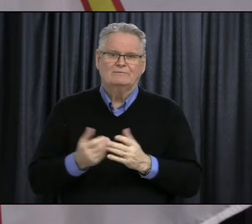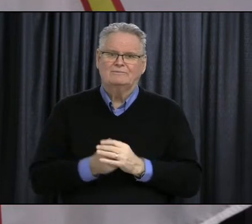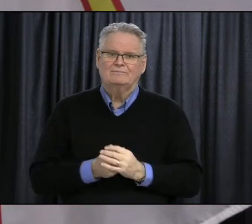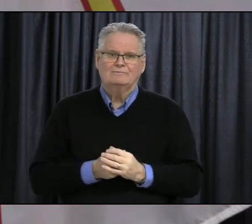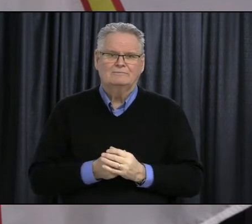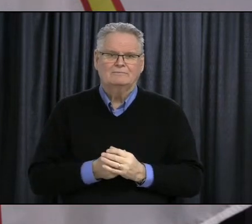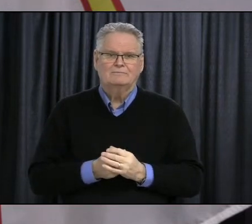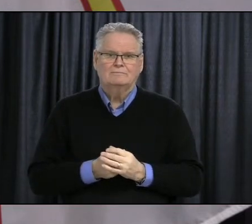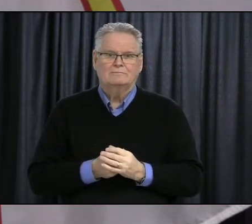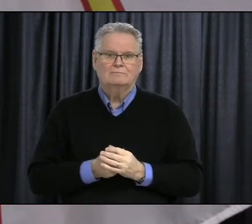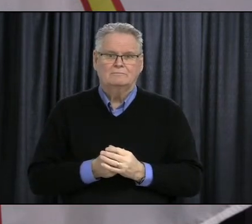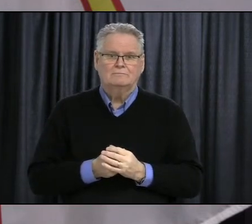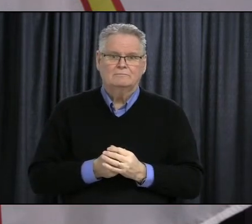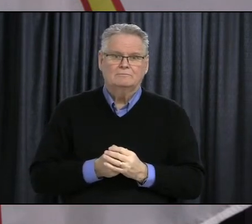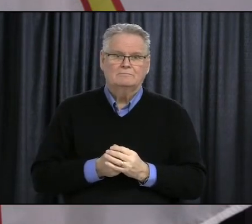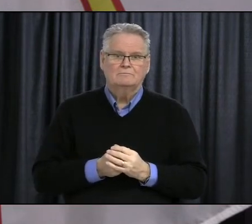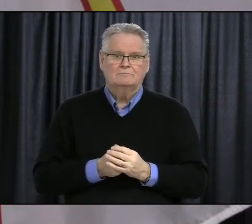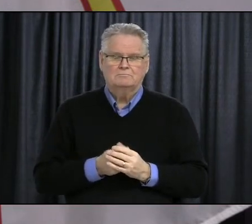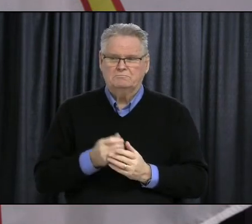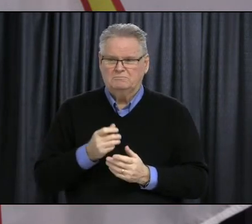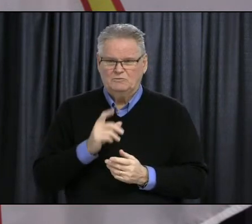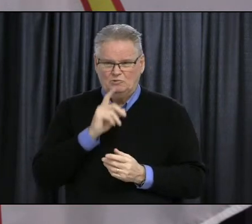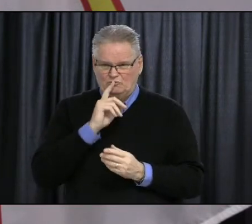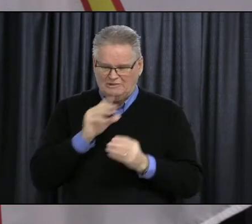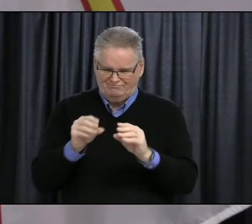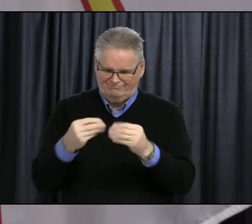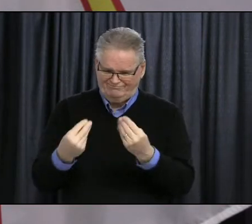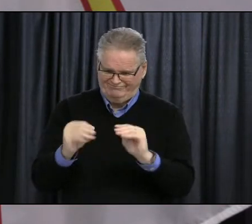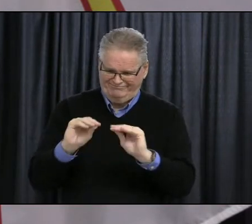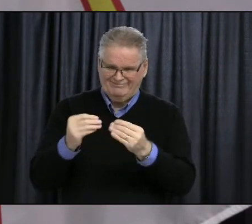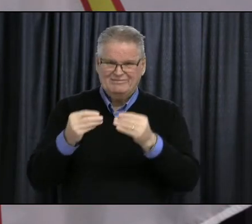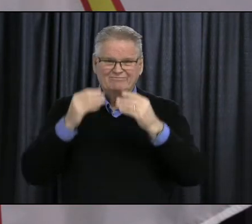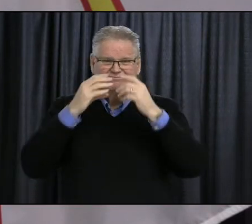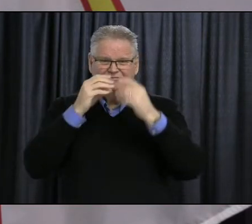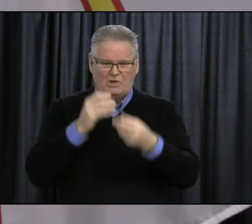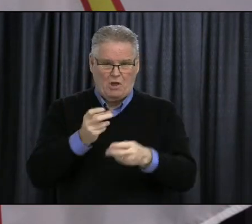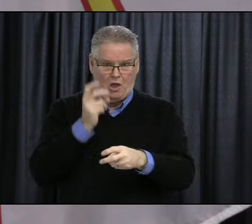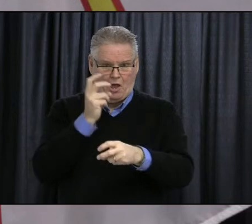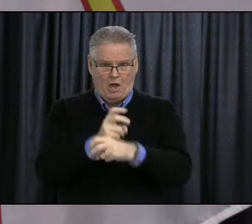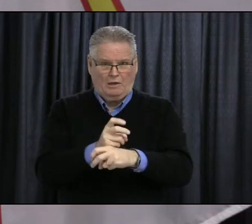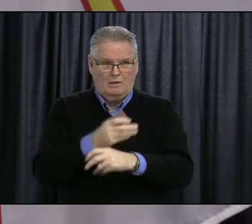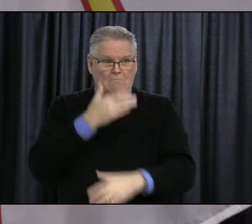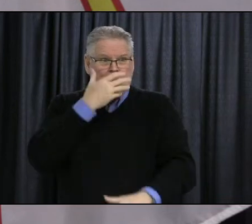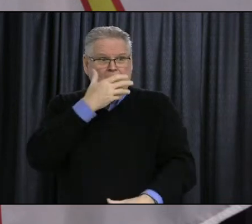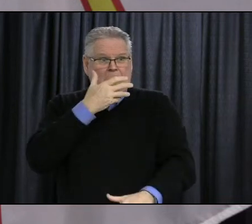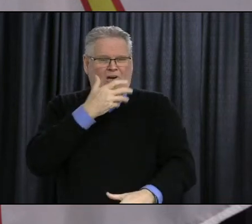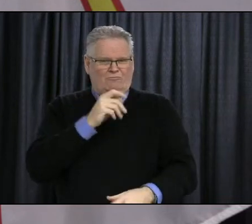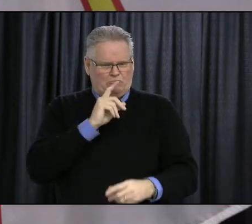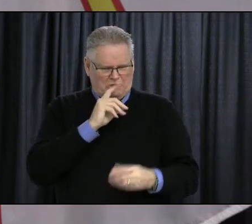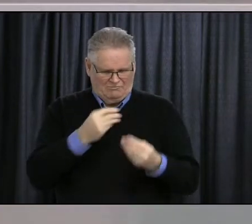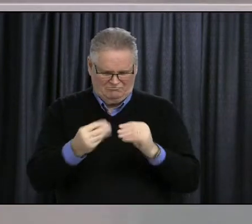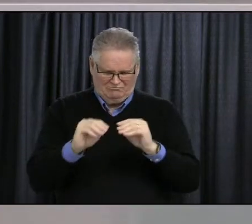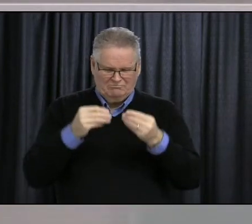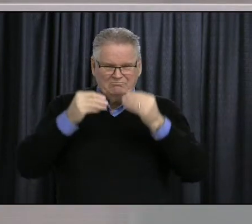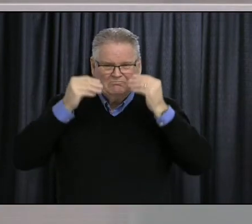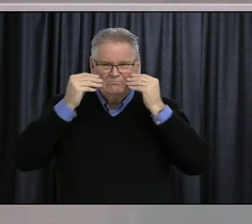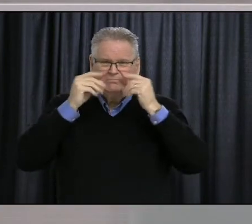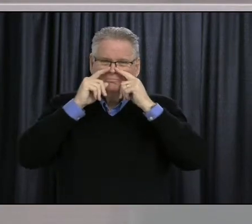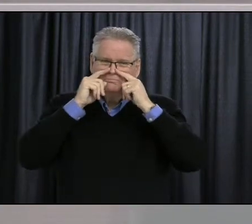particularly onerous, I don't think, for people to be able to comply with it. Most people. Thanks.